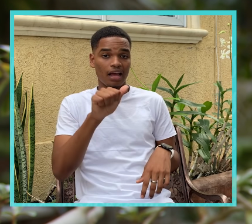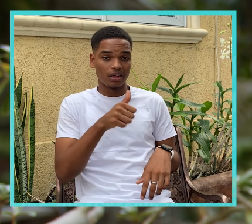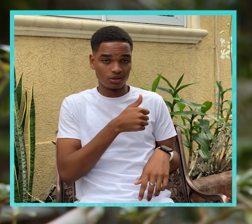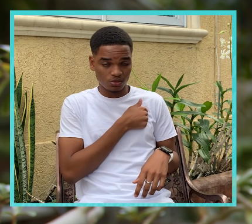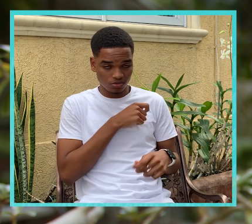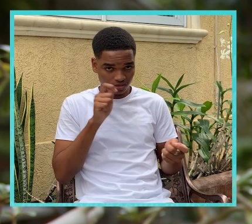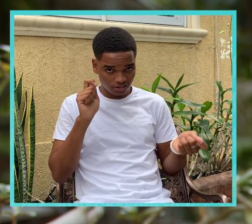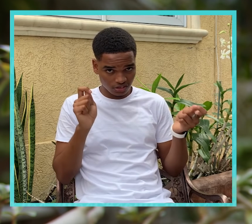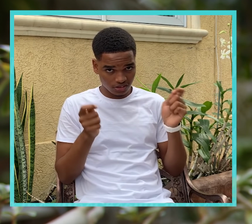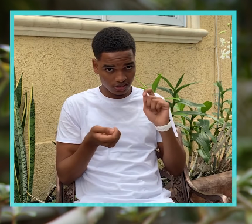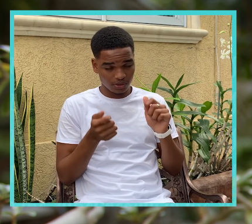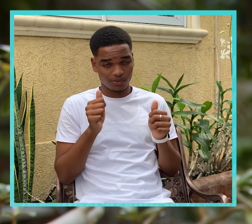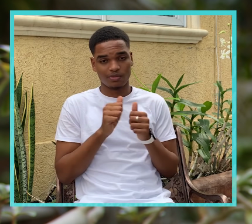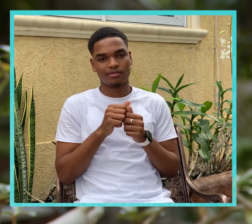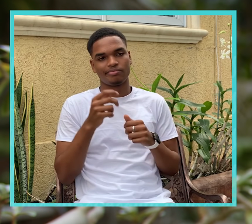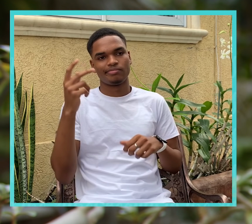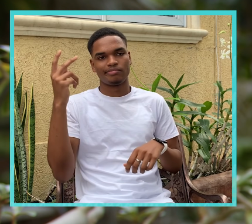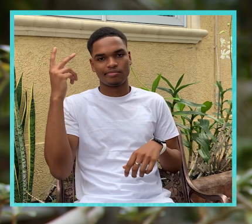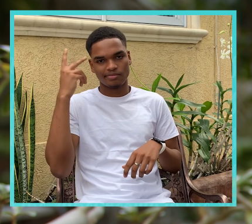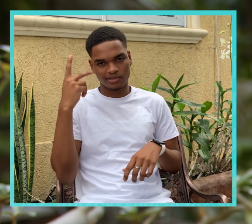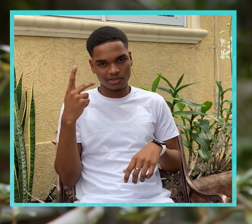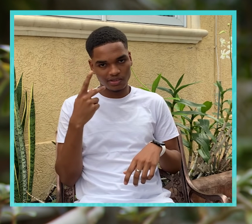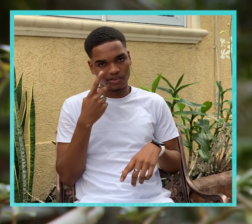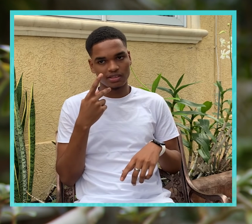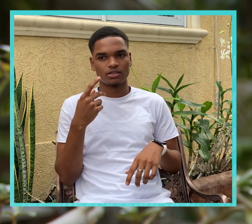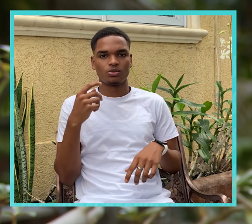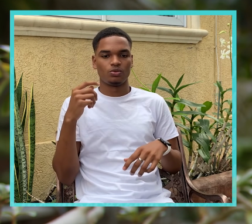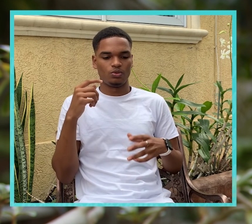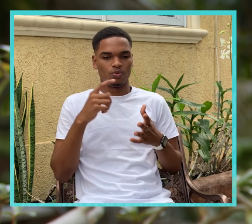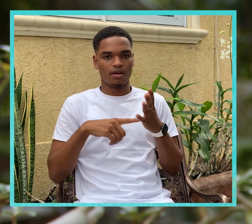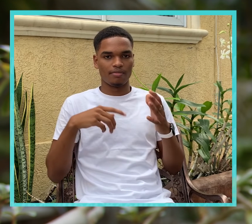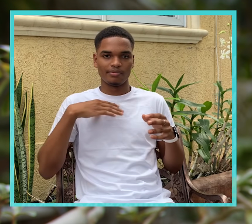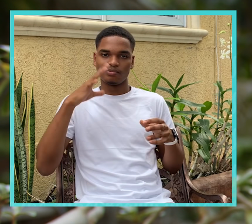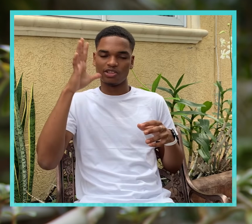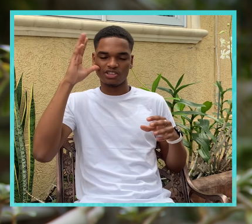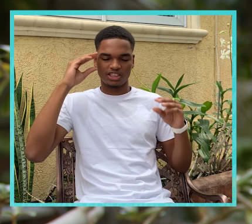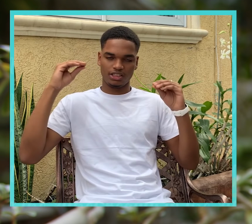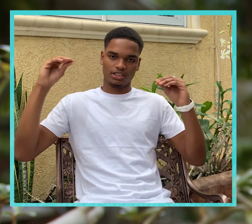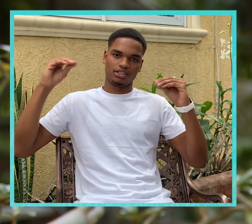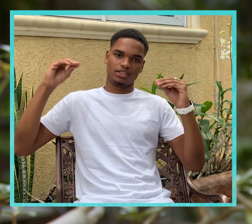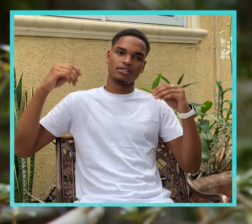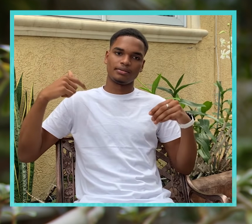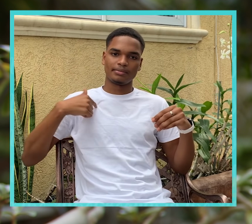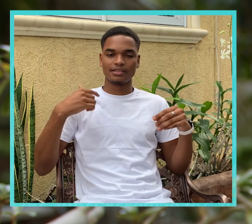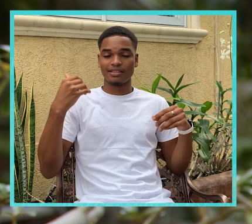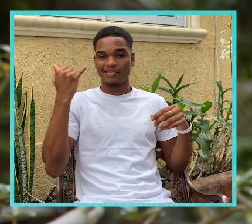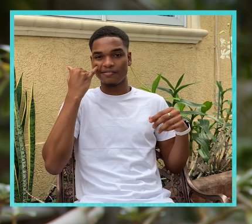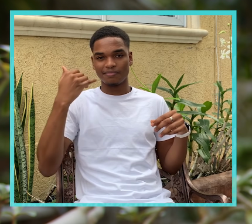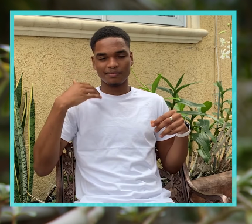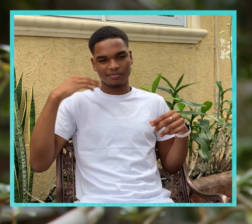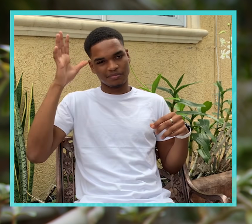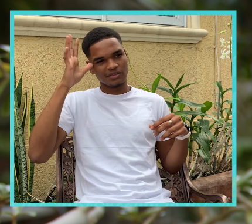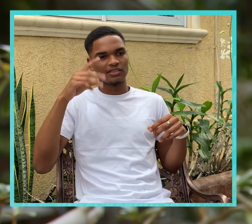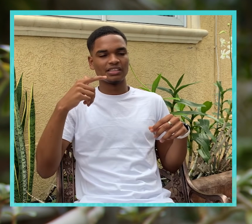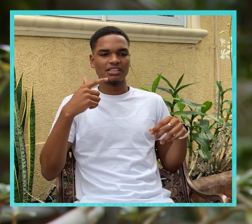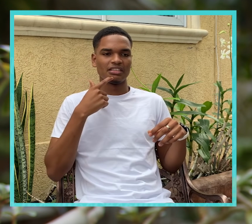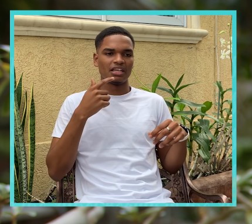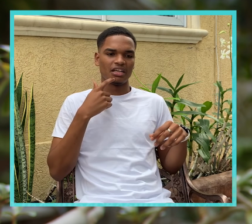with parents, what your parents teaches you. Because if your parents say, no, man,